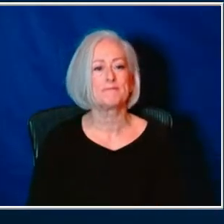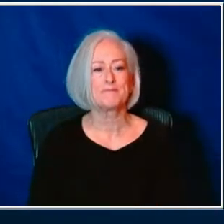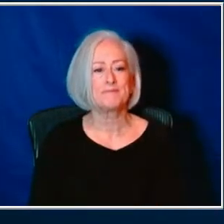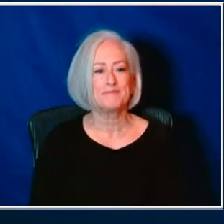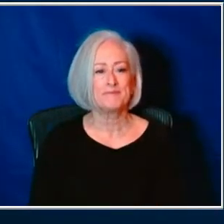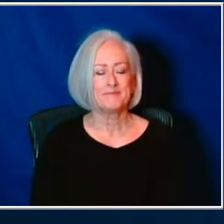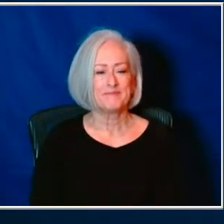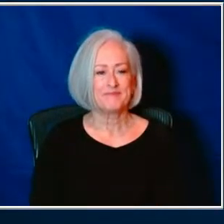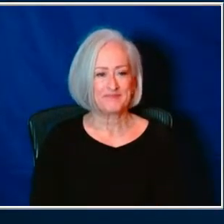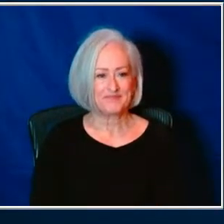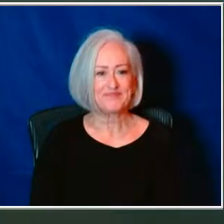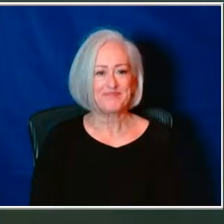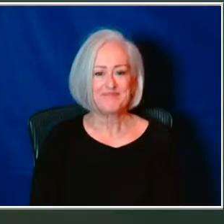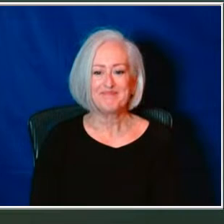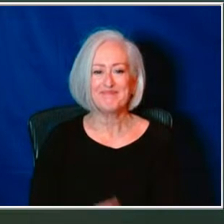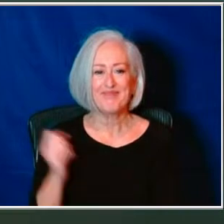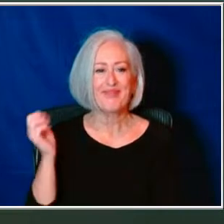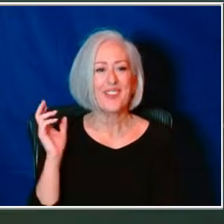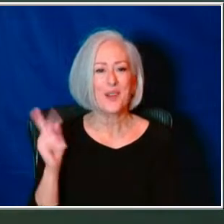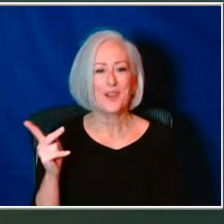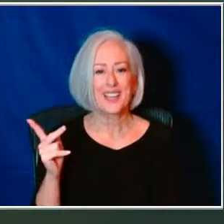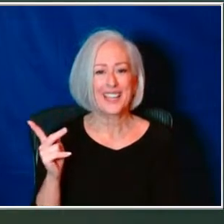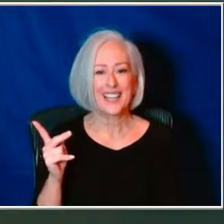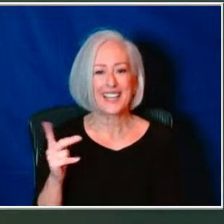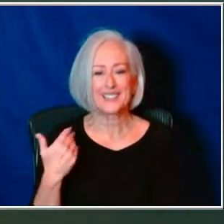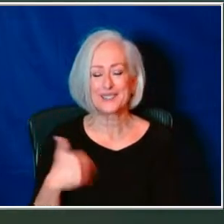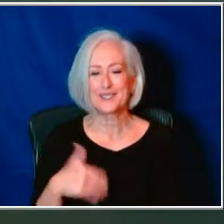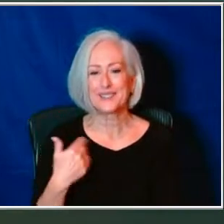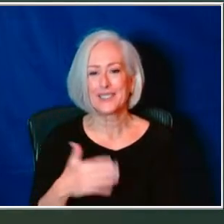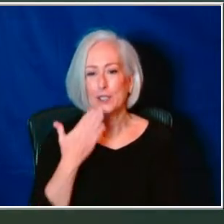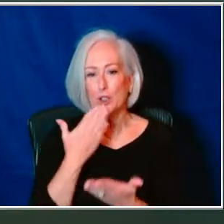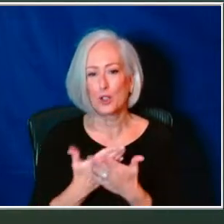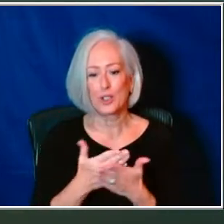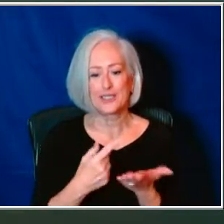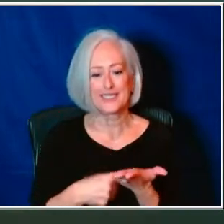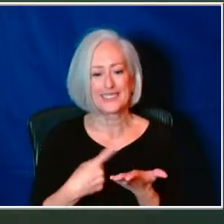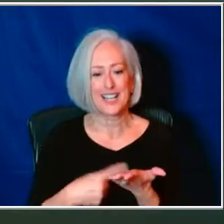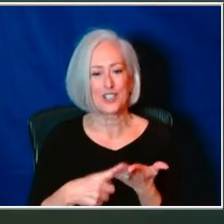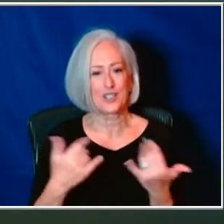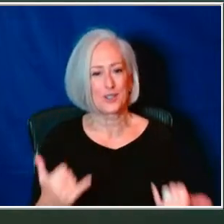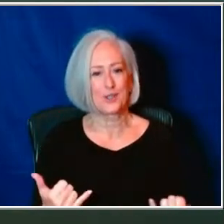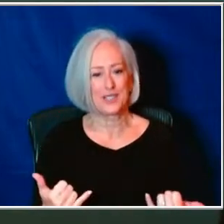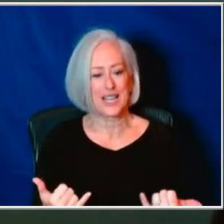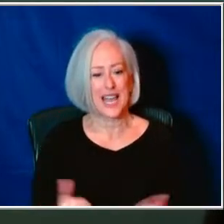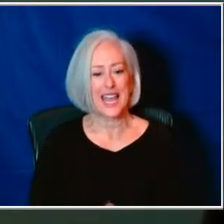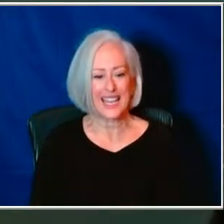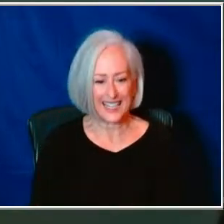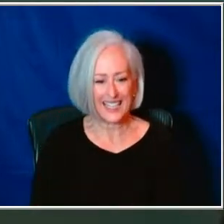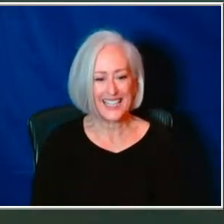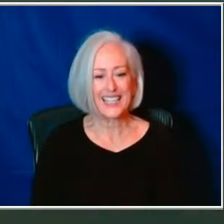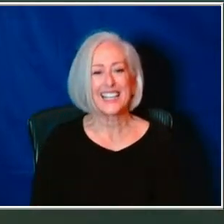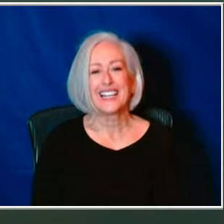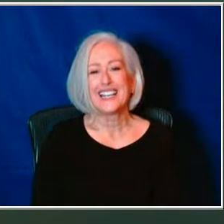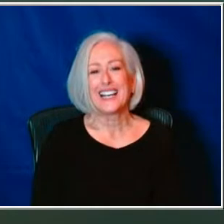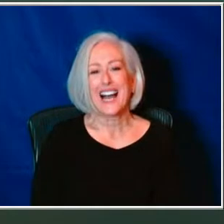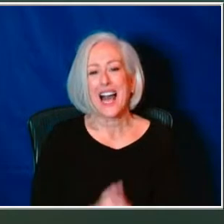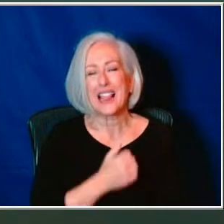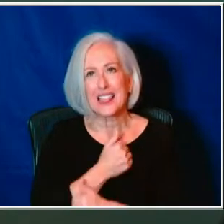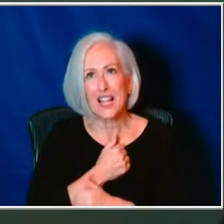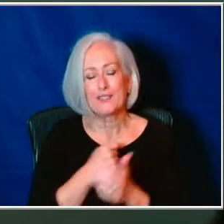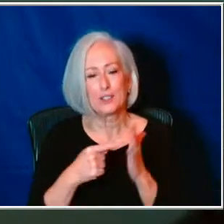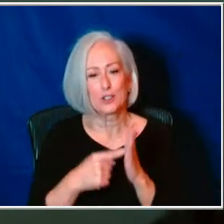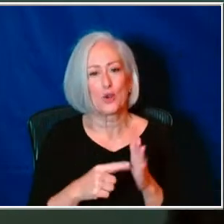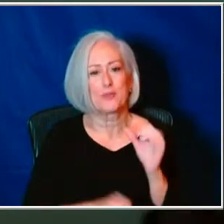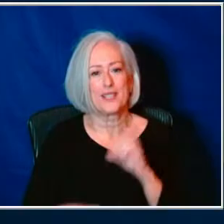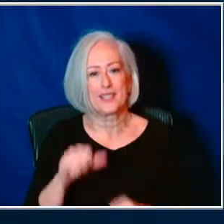Yeah. All right. Well, this has been a great discussion today, and I always look forward to these Show Me the Science episodes because I learned so darn much myself,